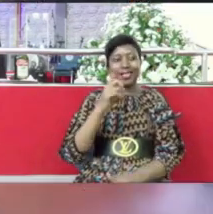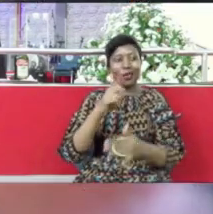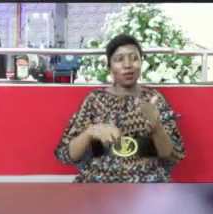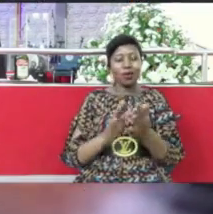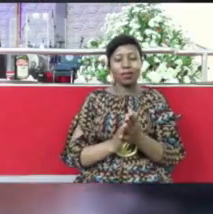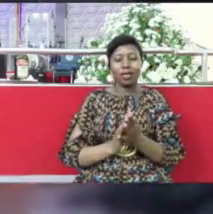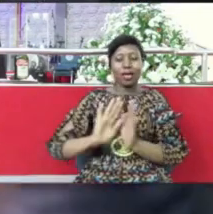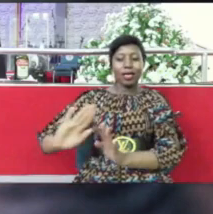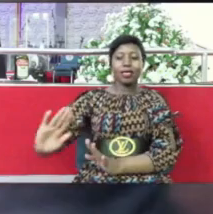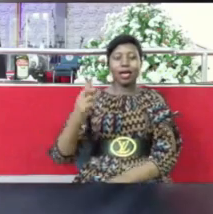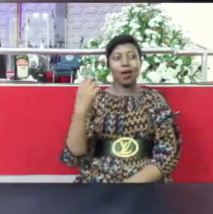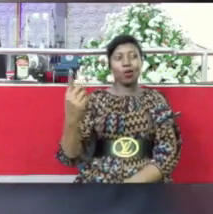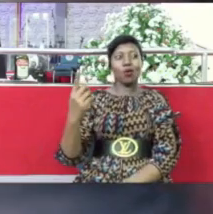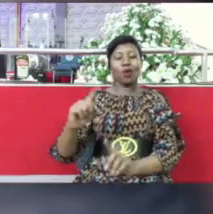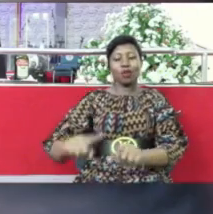moja.